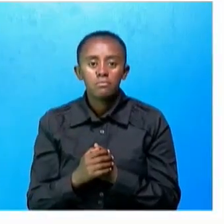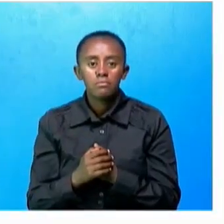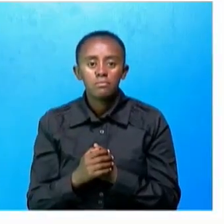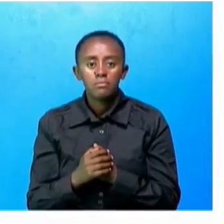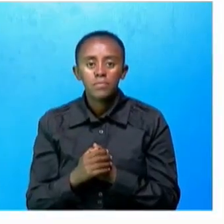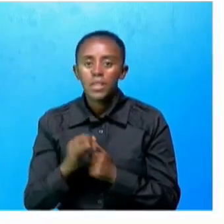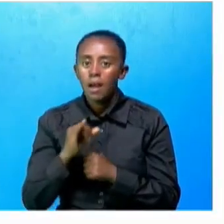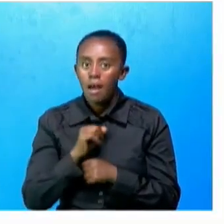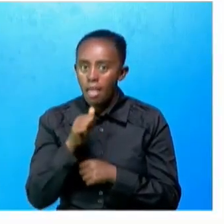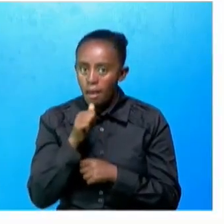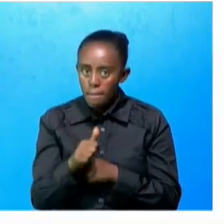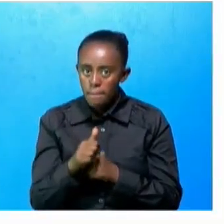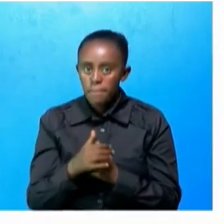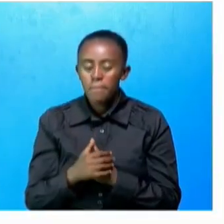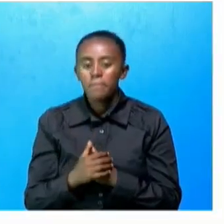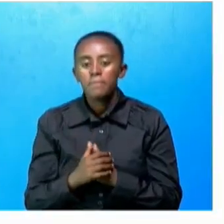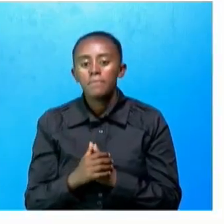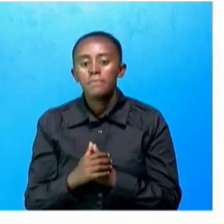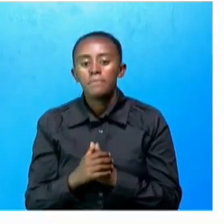I am